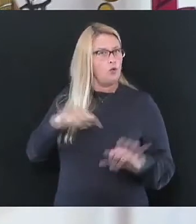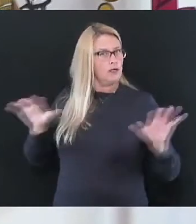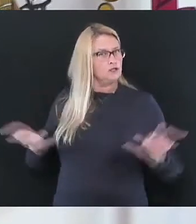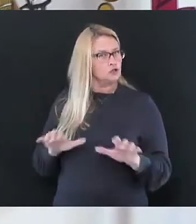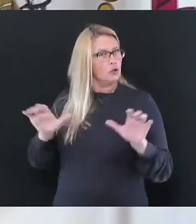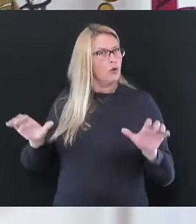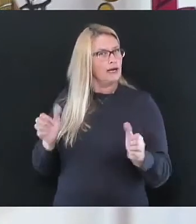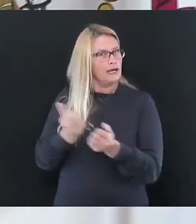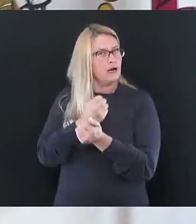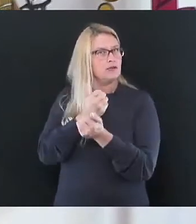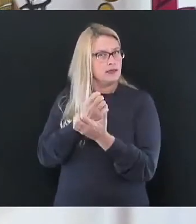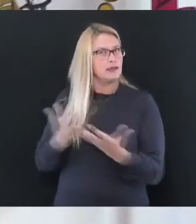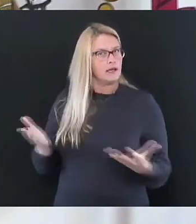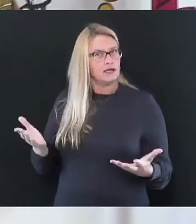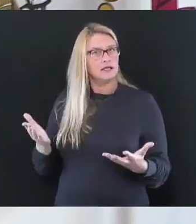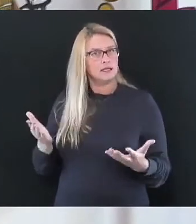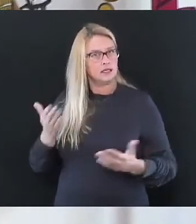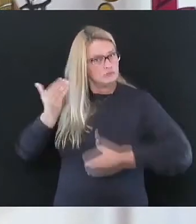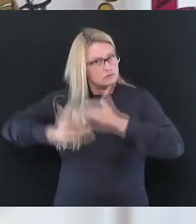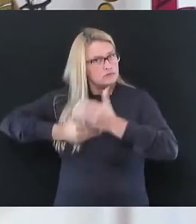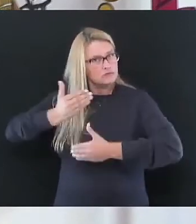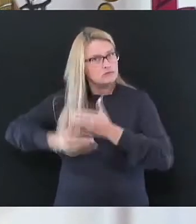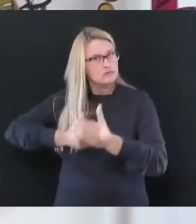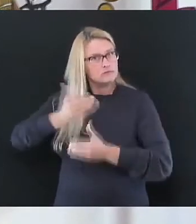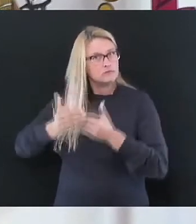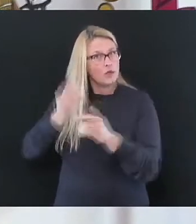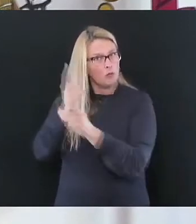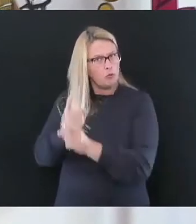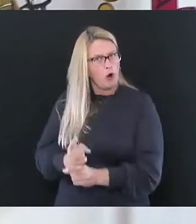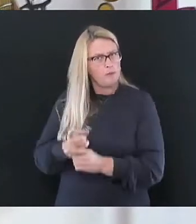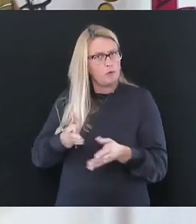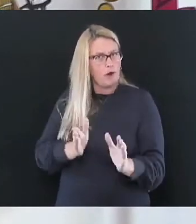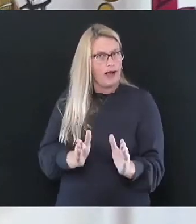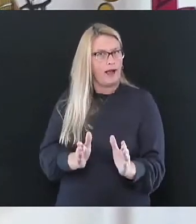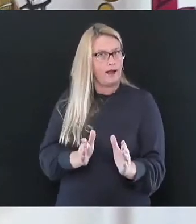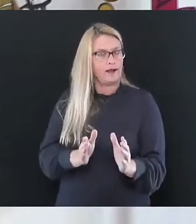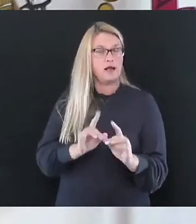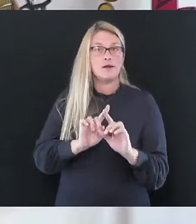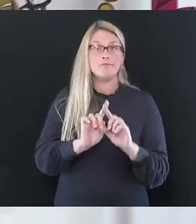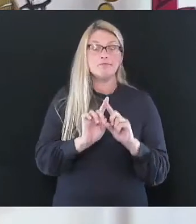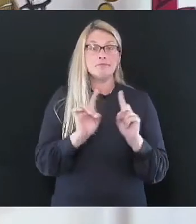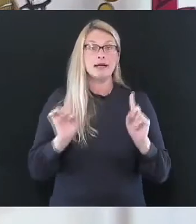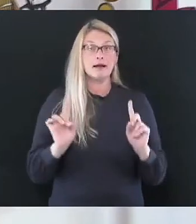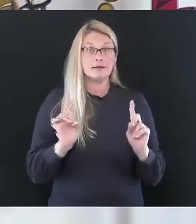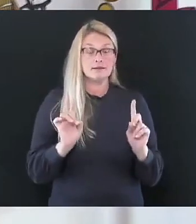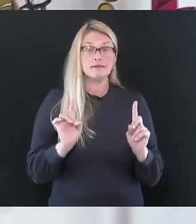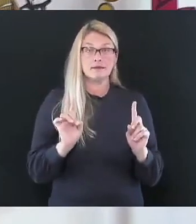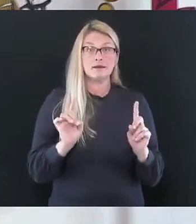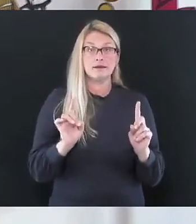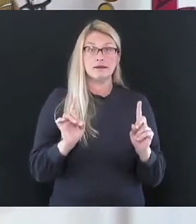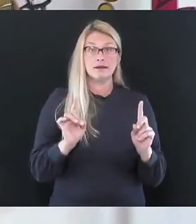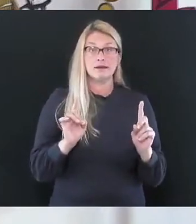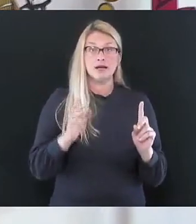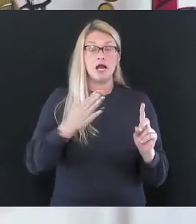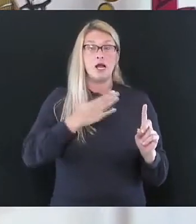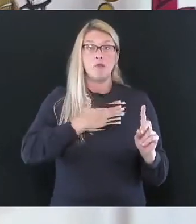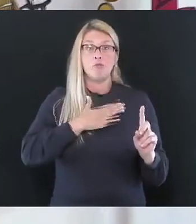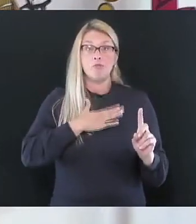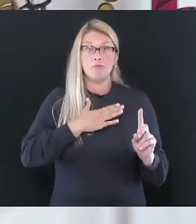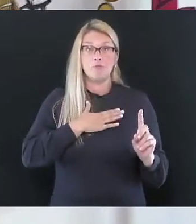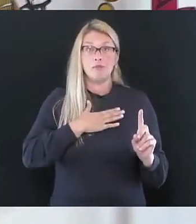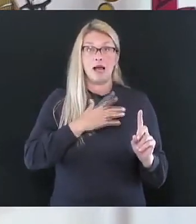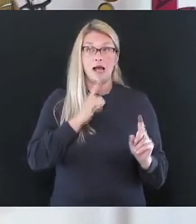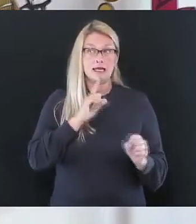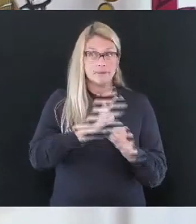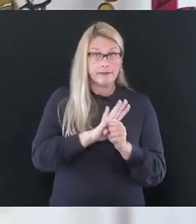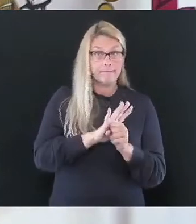everything that we can, that we're doing it and doing it properly. However, I will give you my assurance that as soon as we're